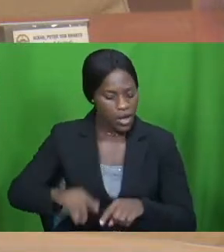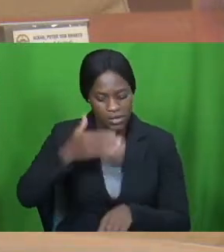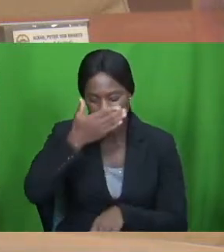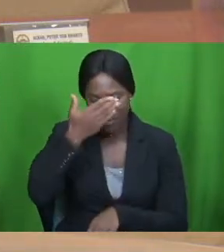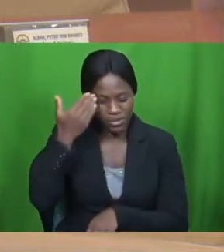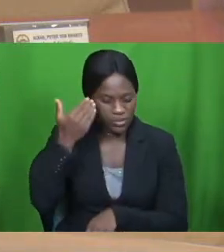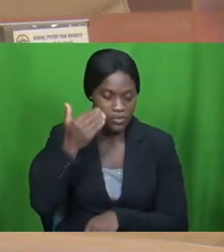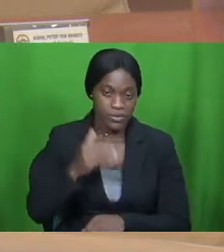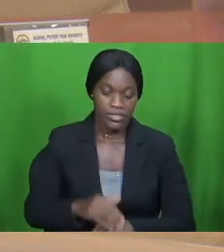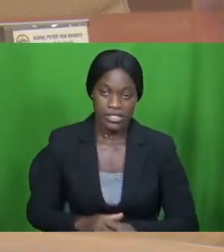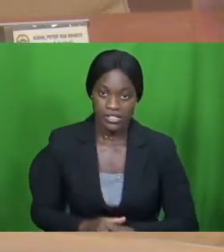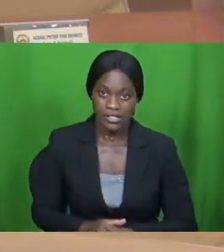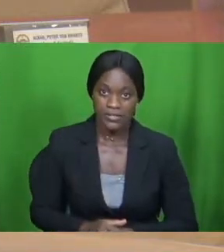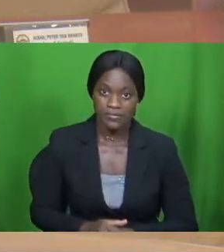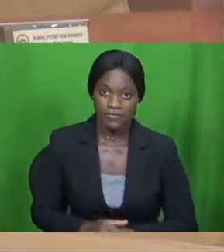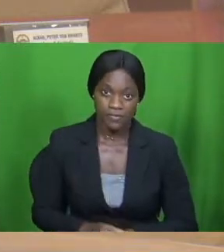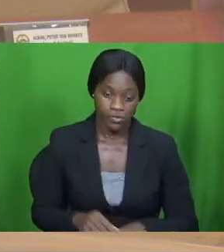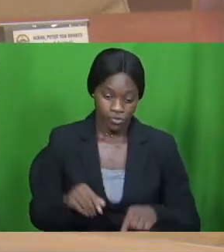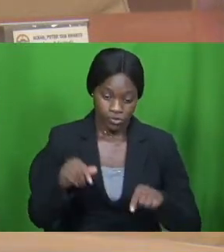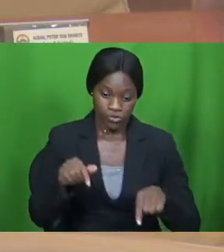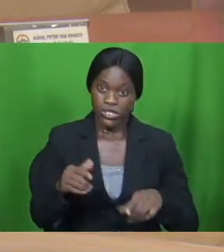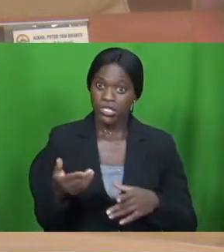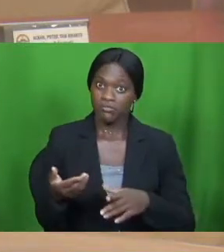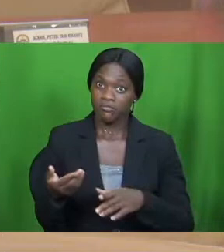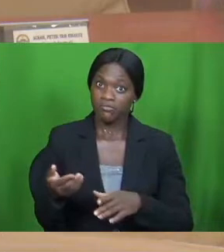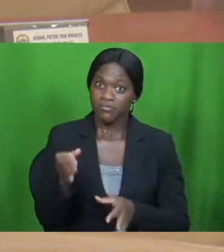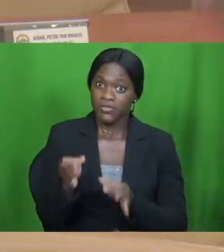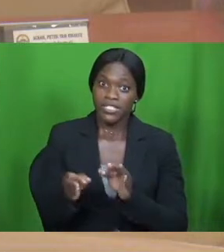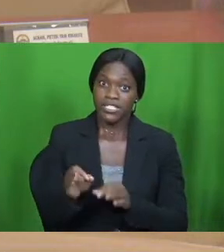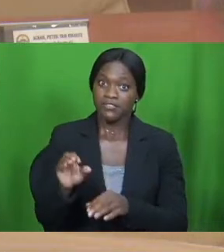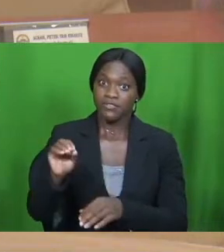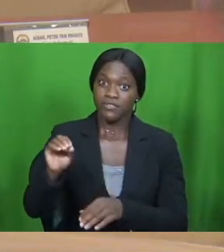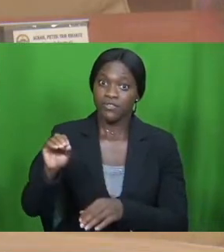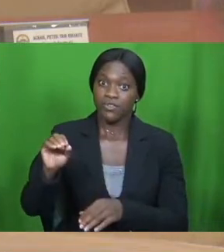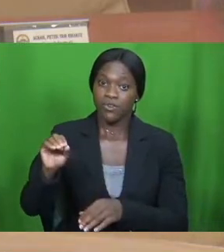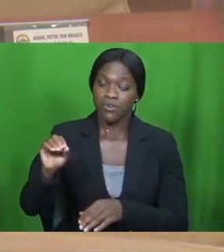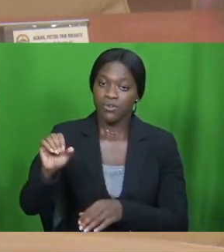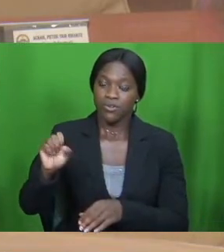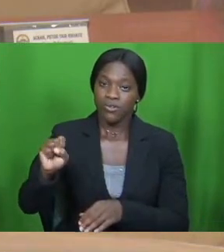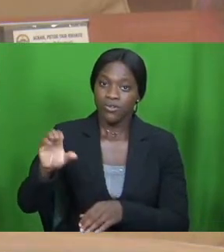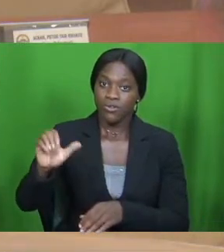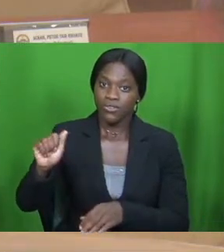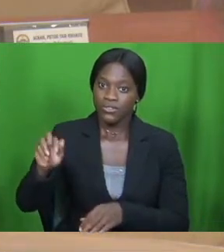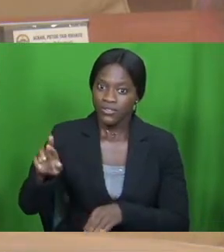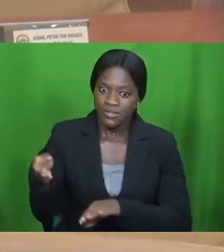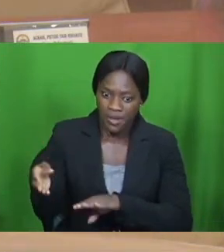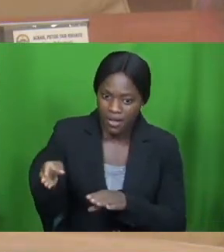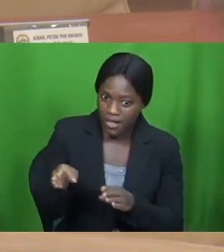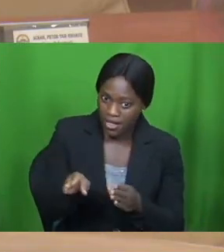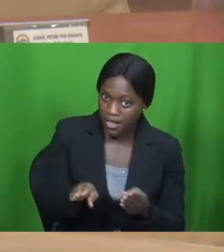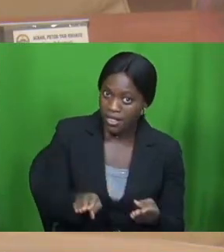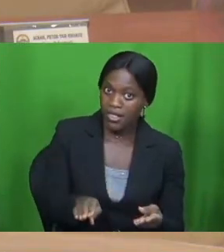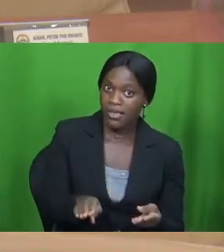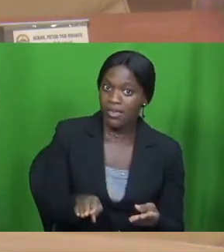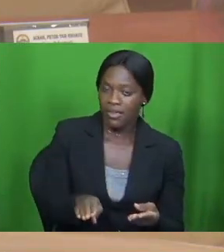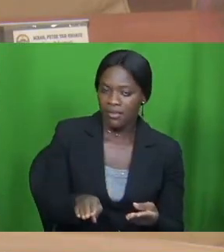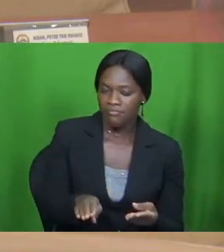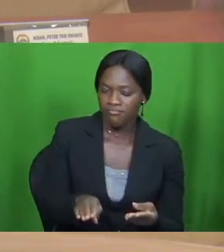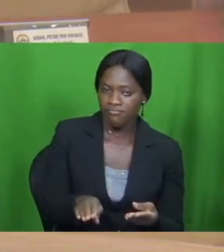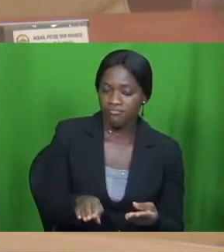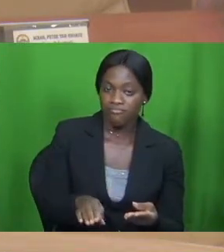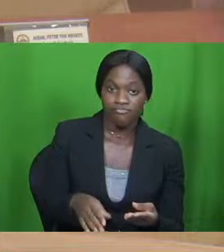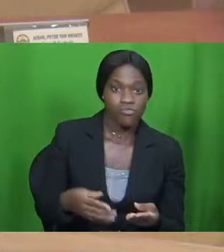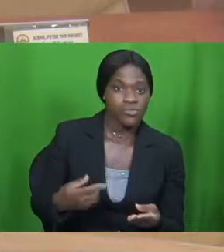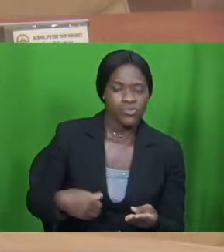belaboured. And if today he's been called to his maker to join others, what we can